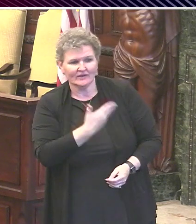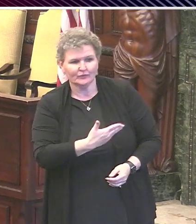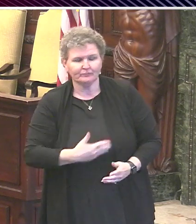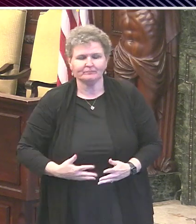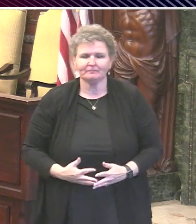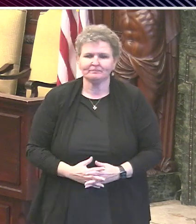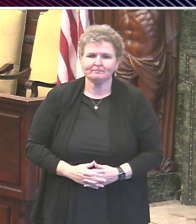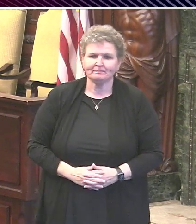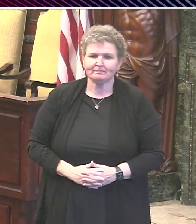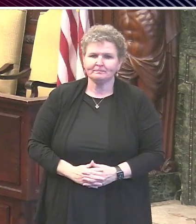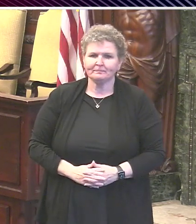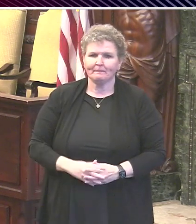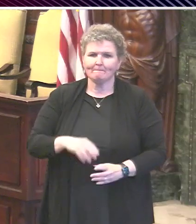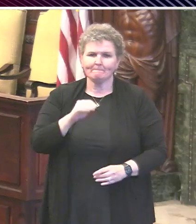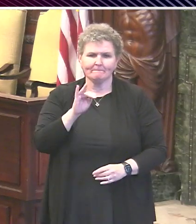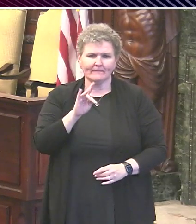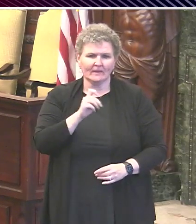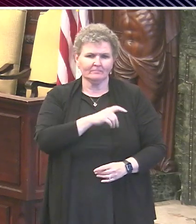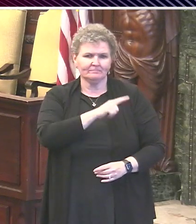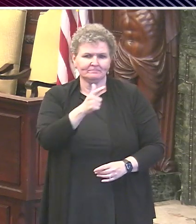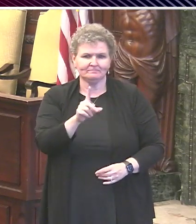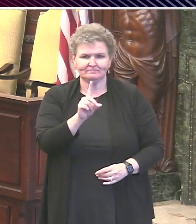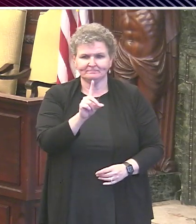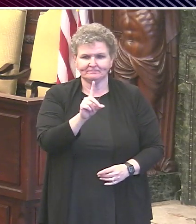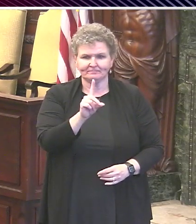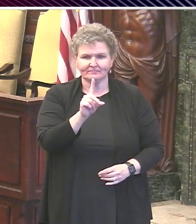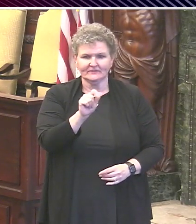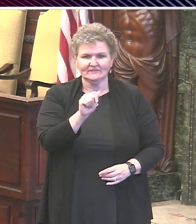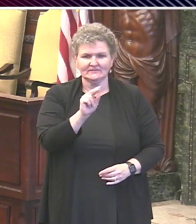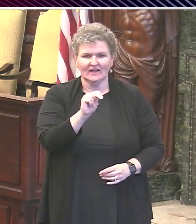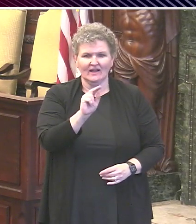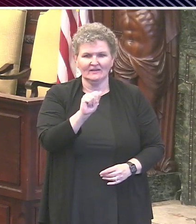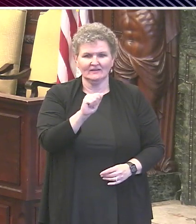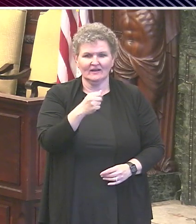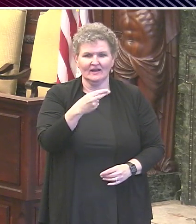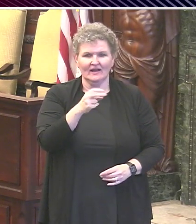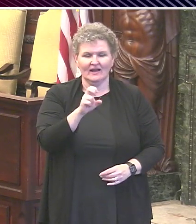Thanks, Mike. We're going to go to Dania Henninger with Billy Penn.